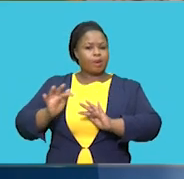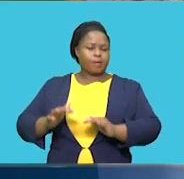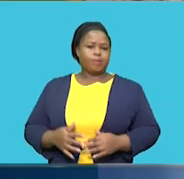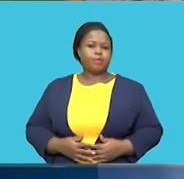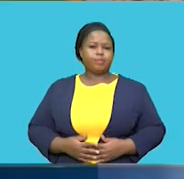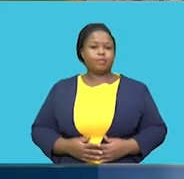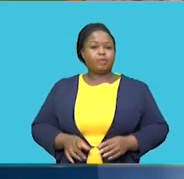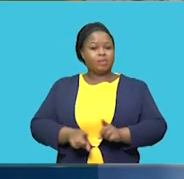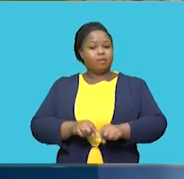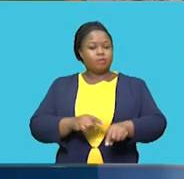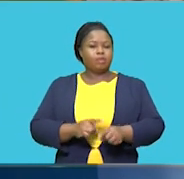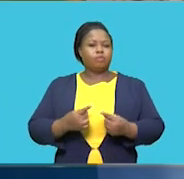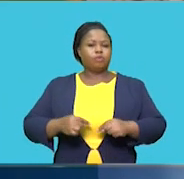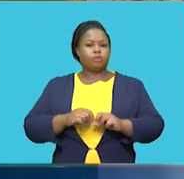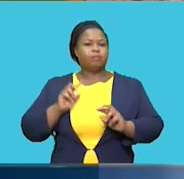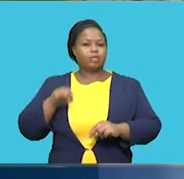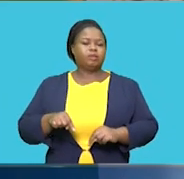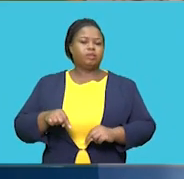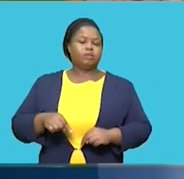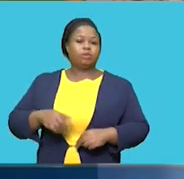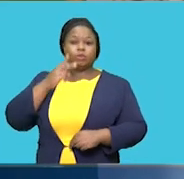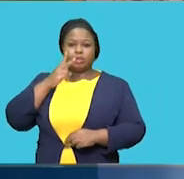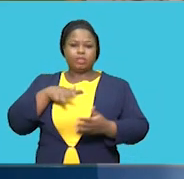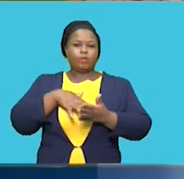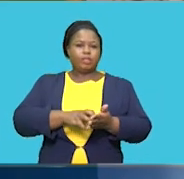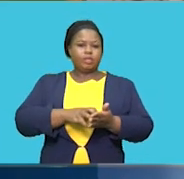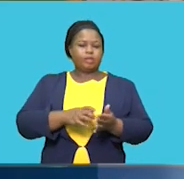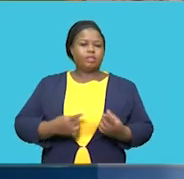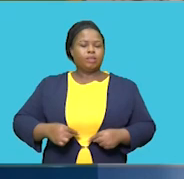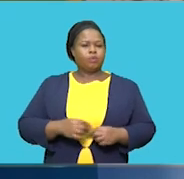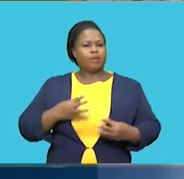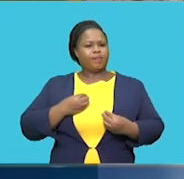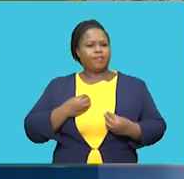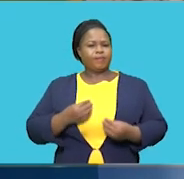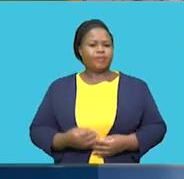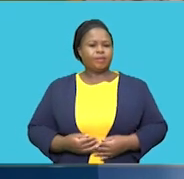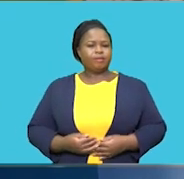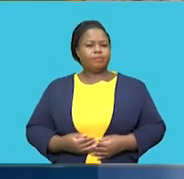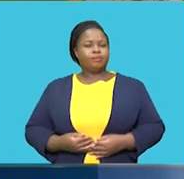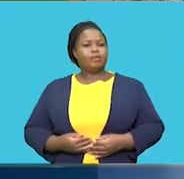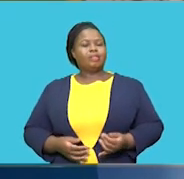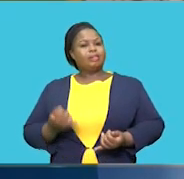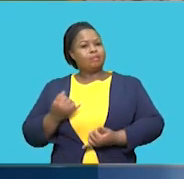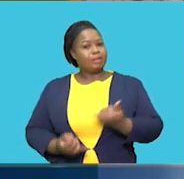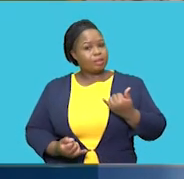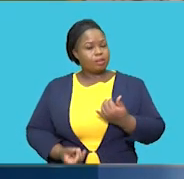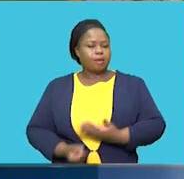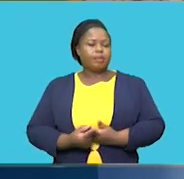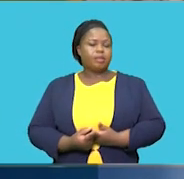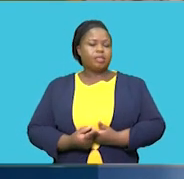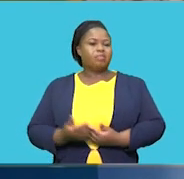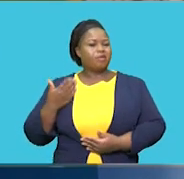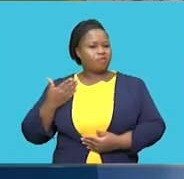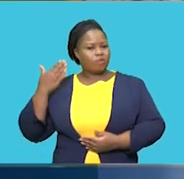time, we must reflect on the weaknesses we have committed. We must reflect on the missteps we committed.